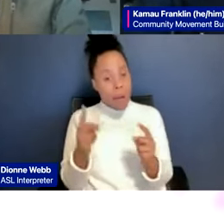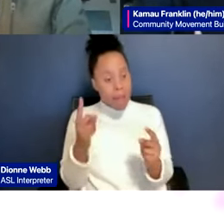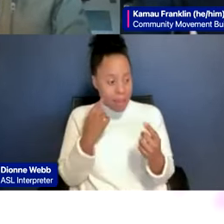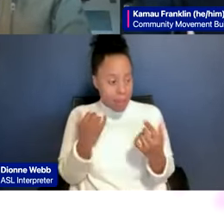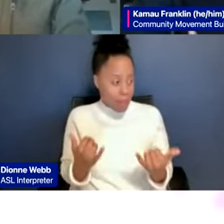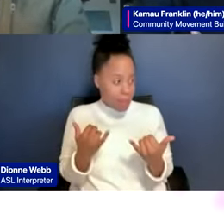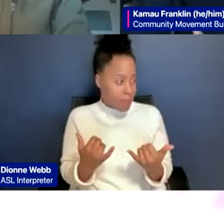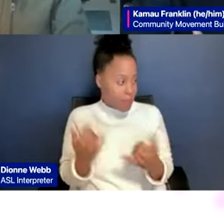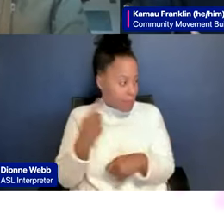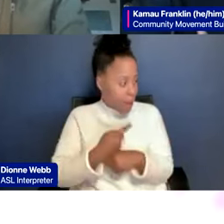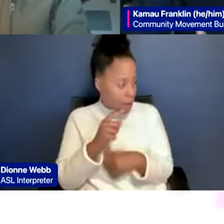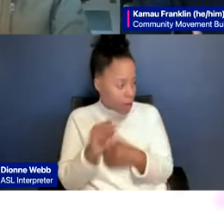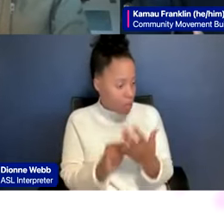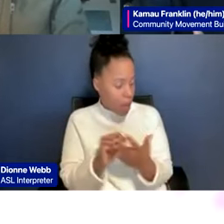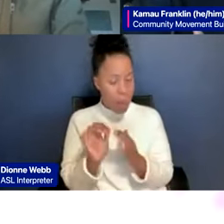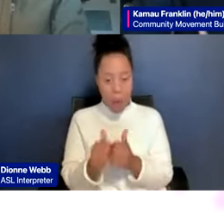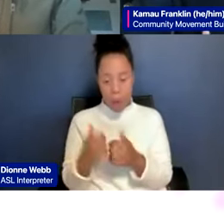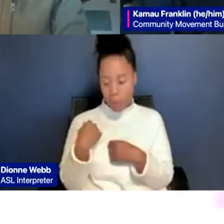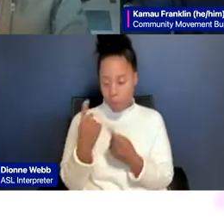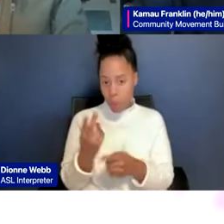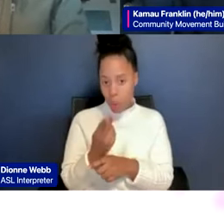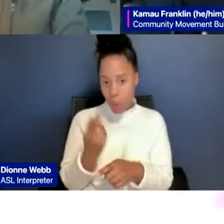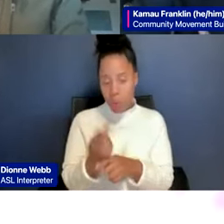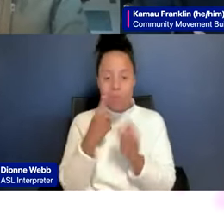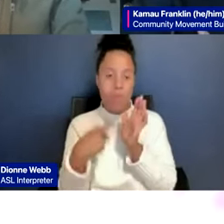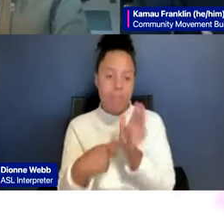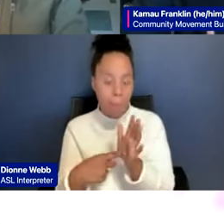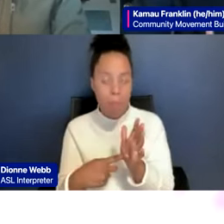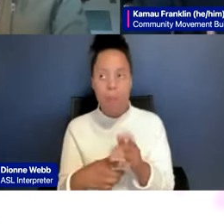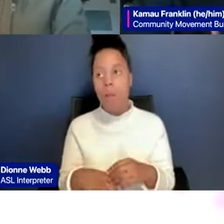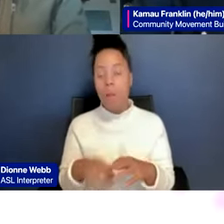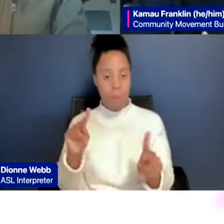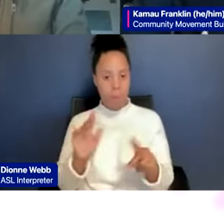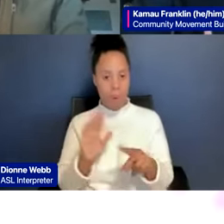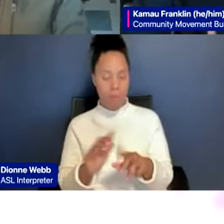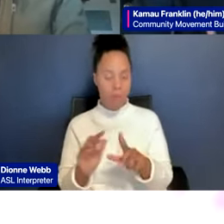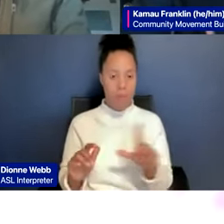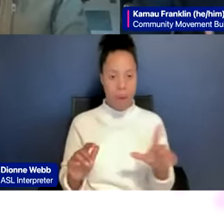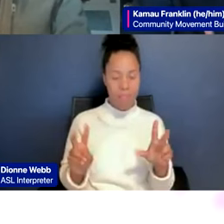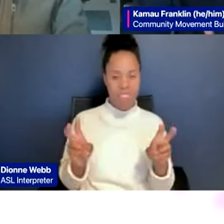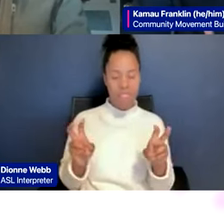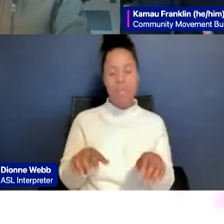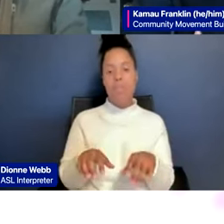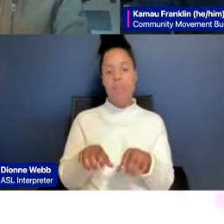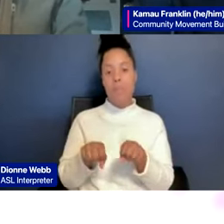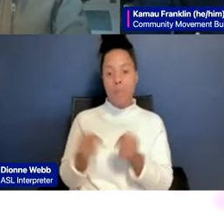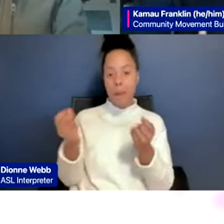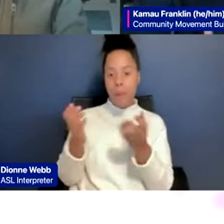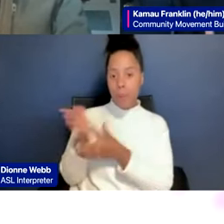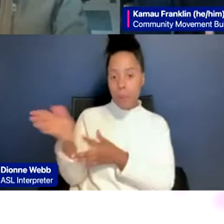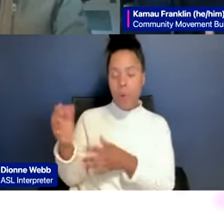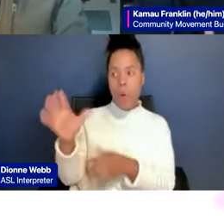used by, let's say, people on the left to break through corporate